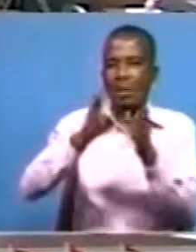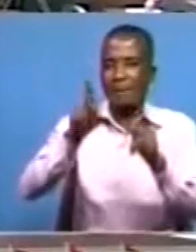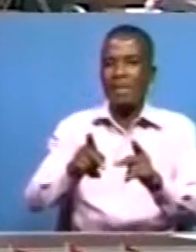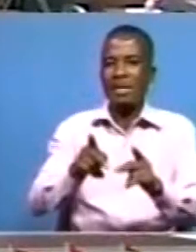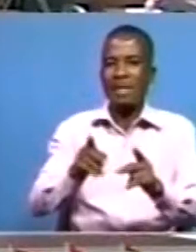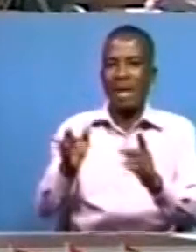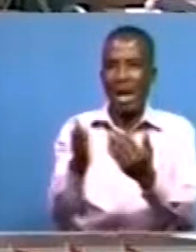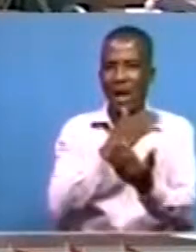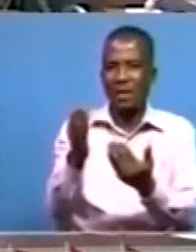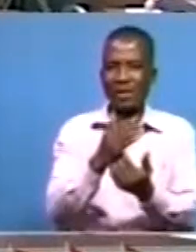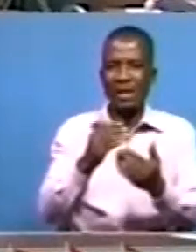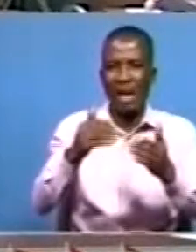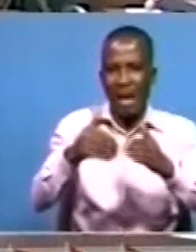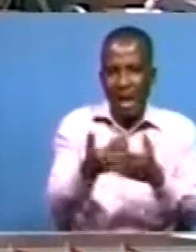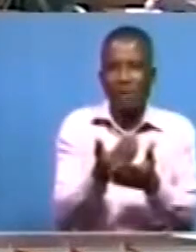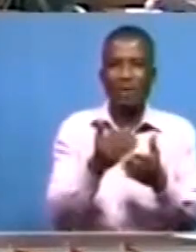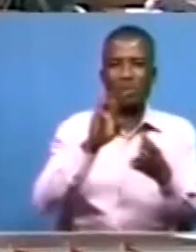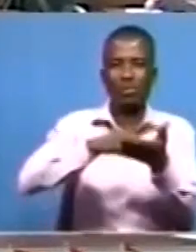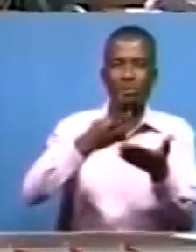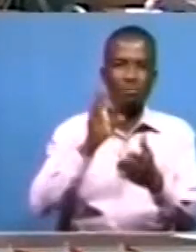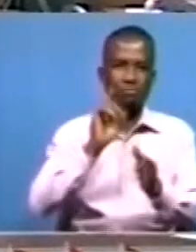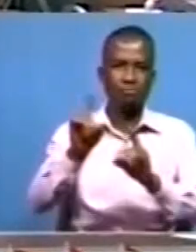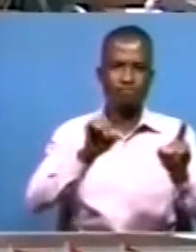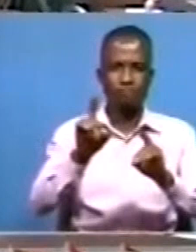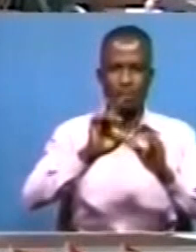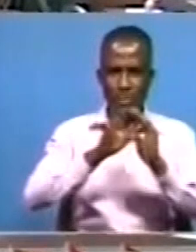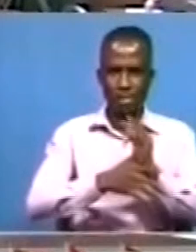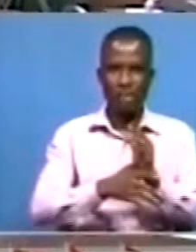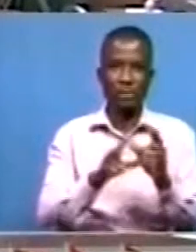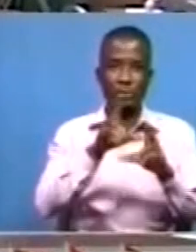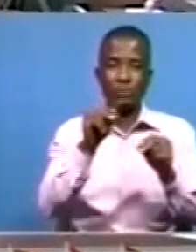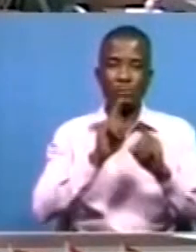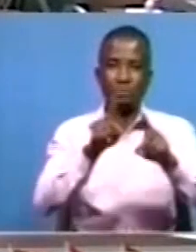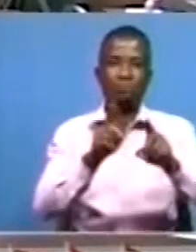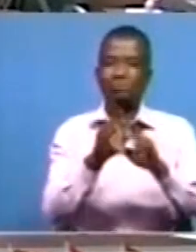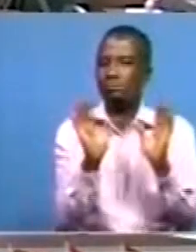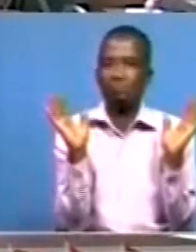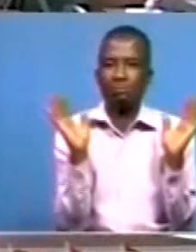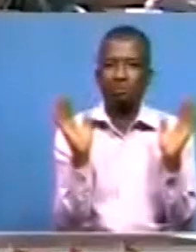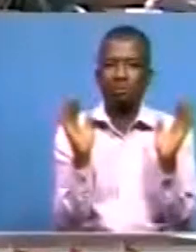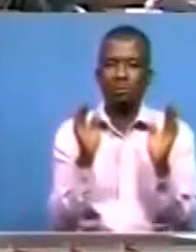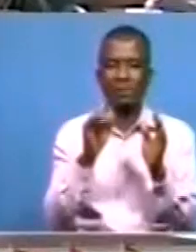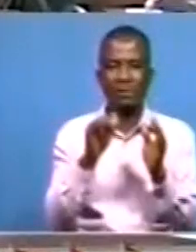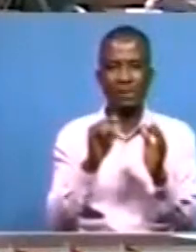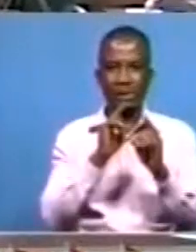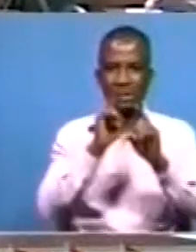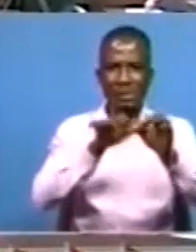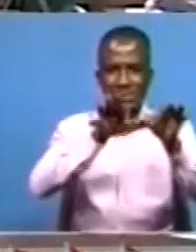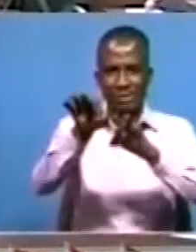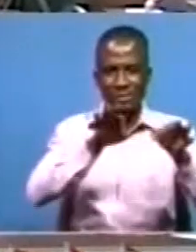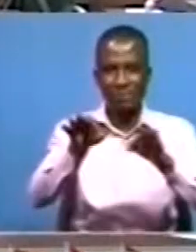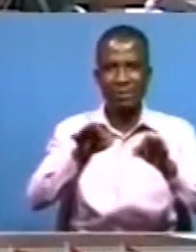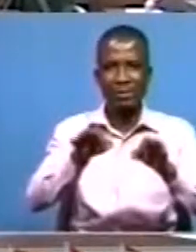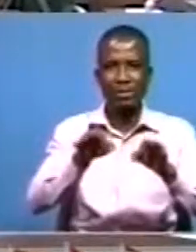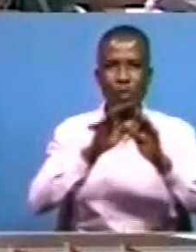so the submission that the witness was to testify as an adverse witness was no answer to the need to clarify the objective of seeking leave